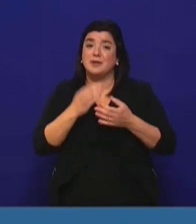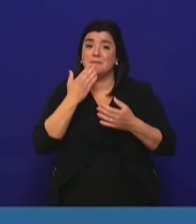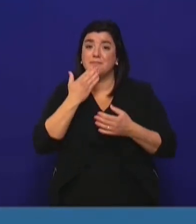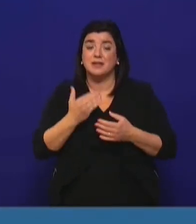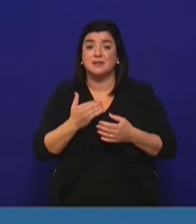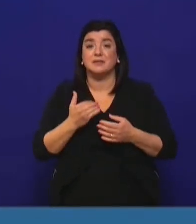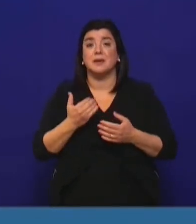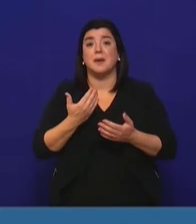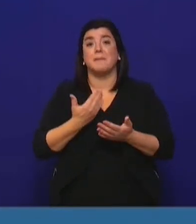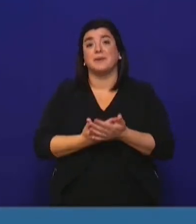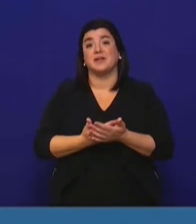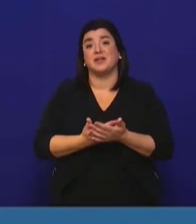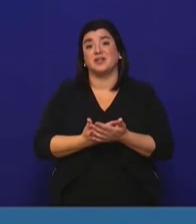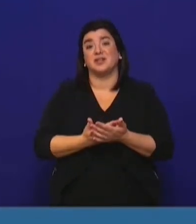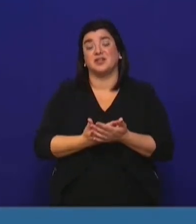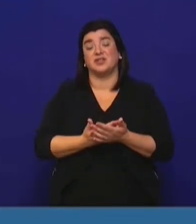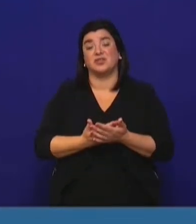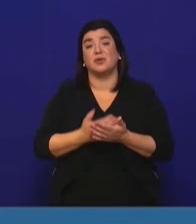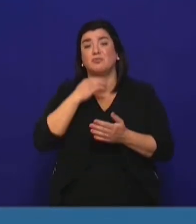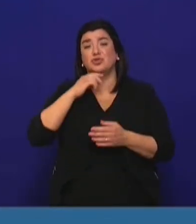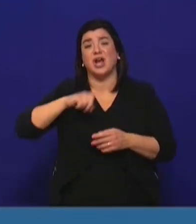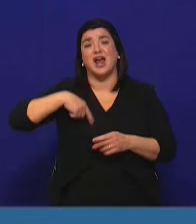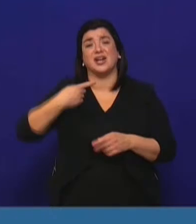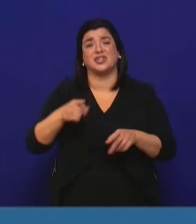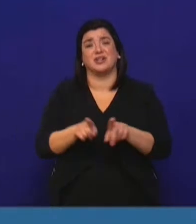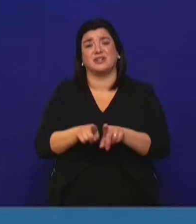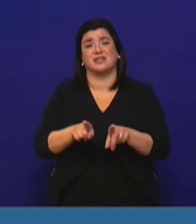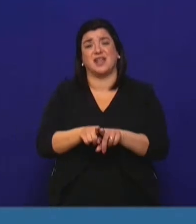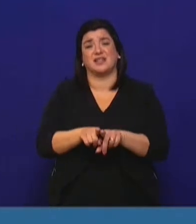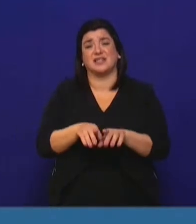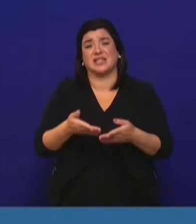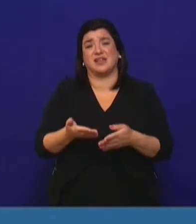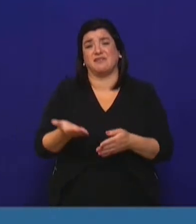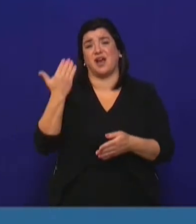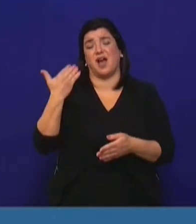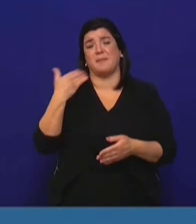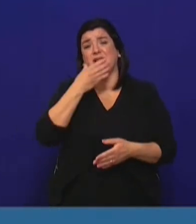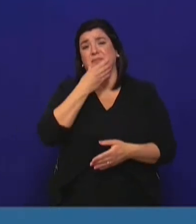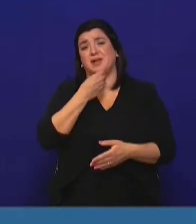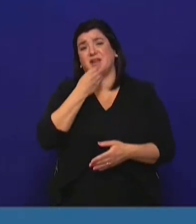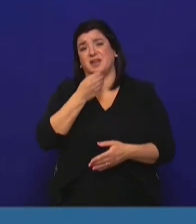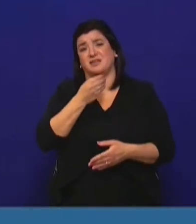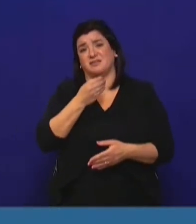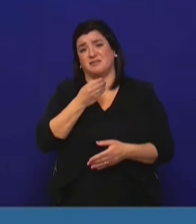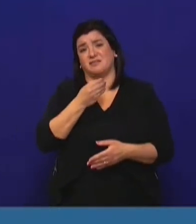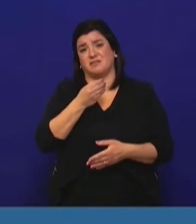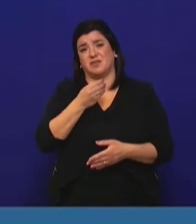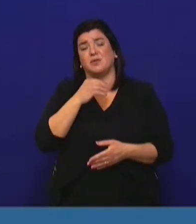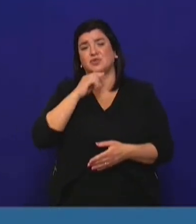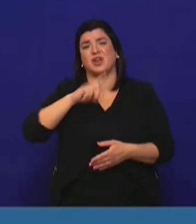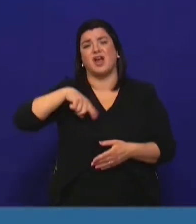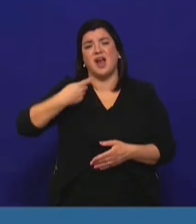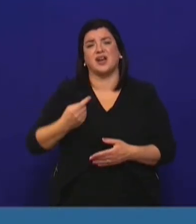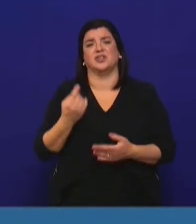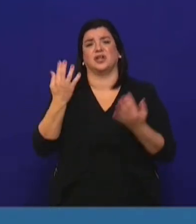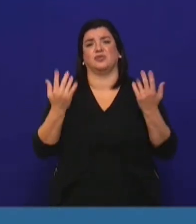ġranna eżatti wara l-miliet u l-festi tal-ewwel tas-sena ma jerġax jiġri u ma jerġgħux jitilgħu